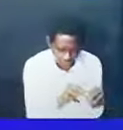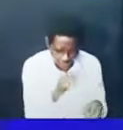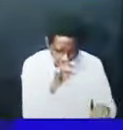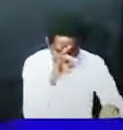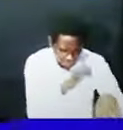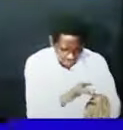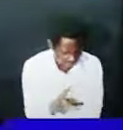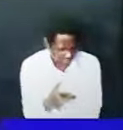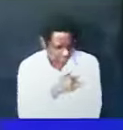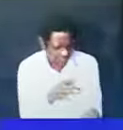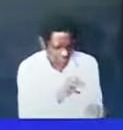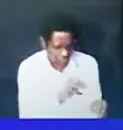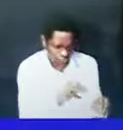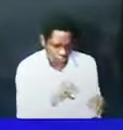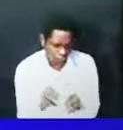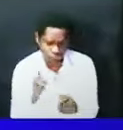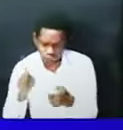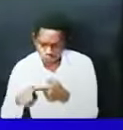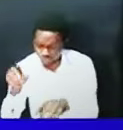this is how he prayed.